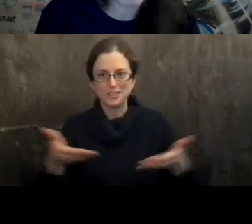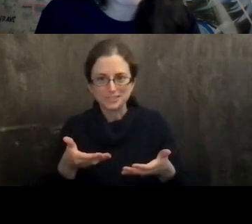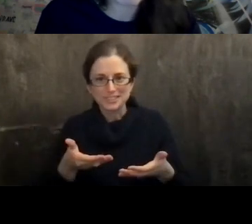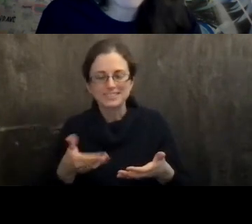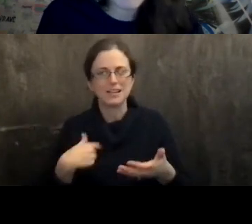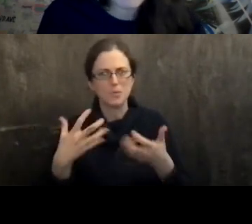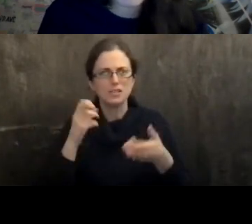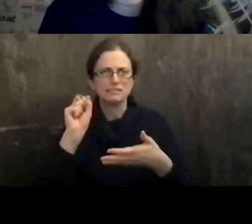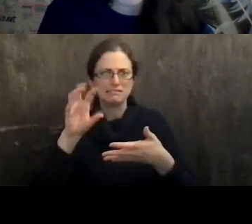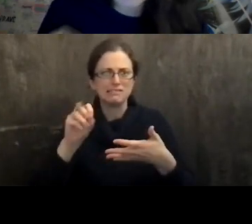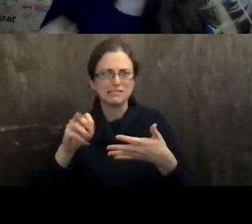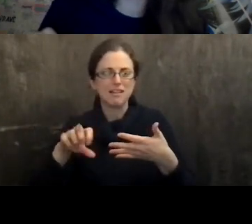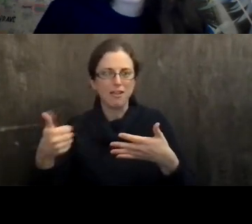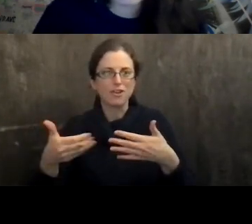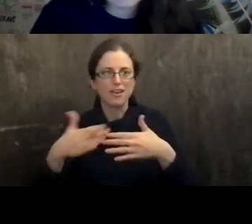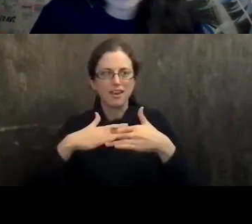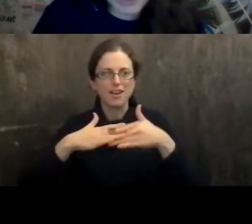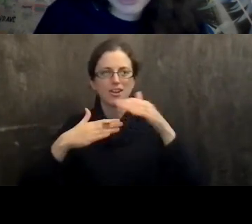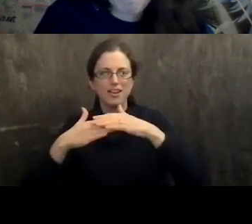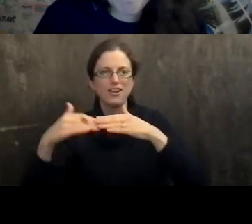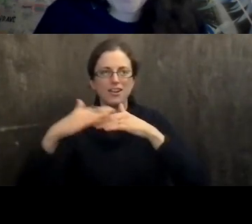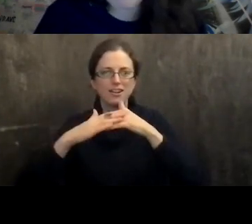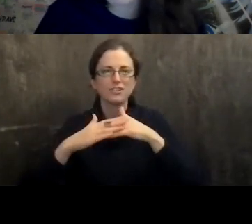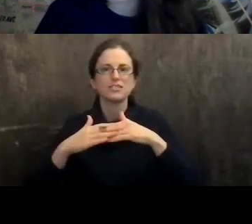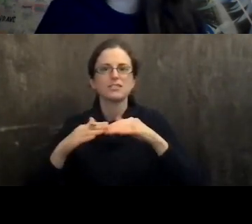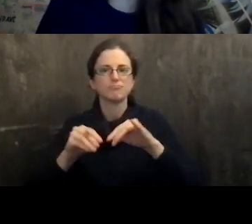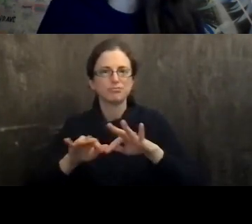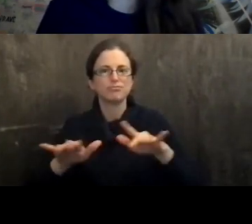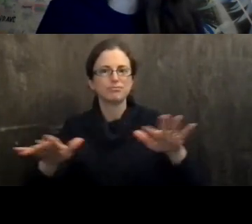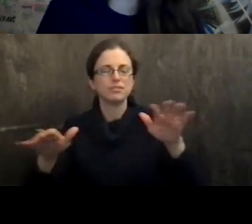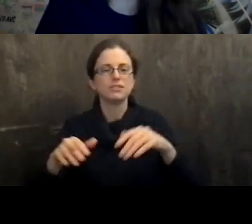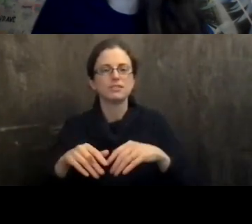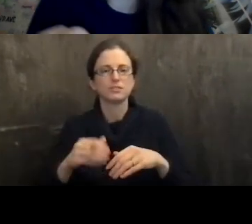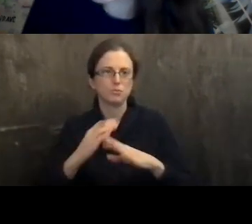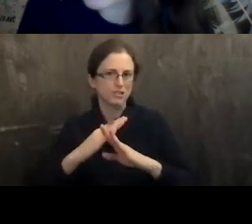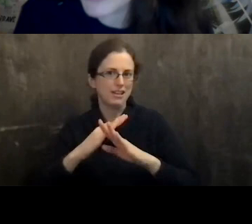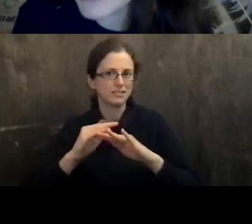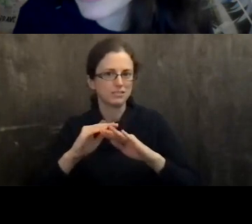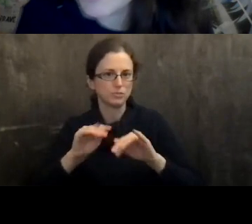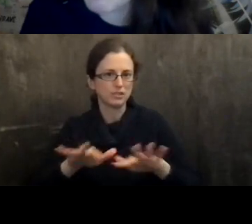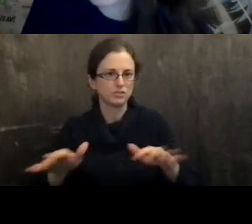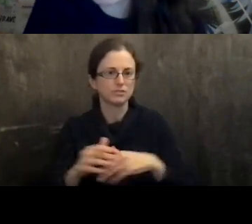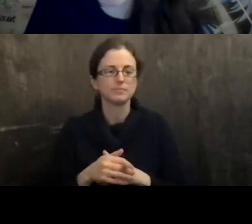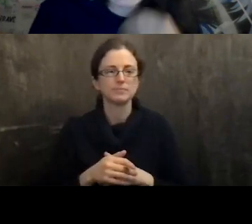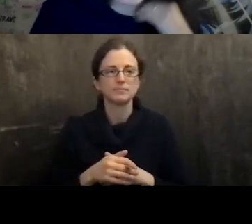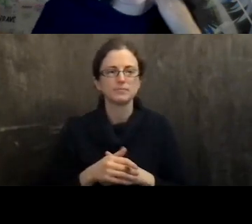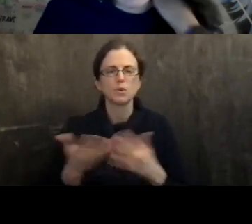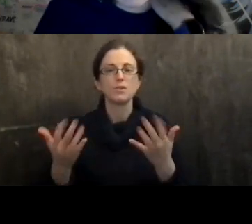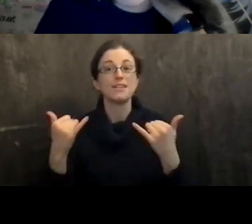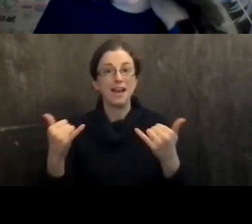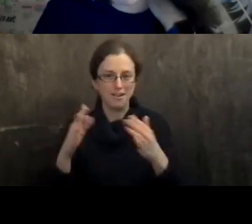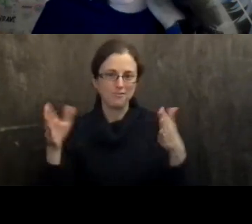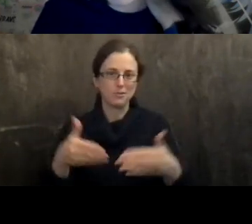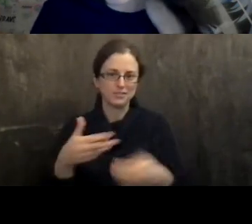protection. How do vaccines work? A vaccine is like a school lesson for the body's